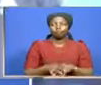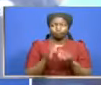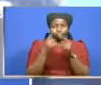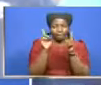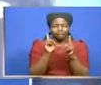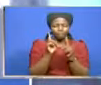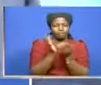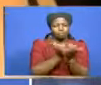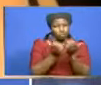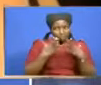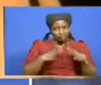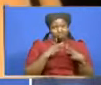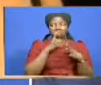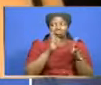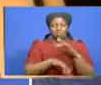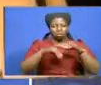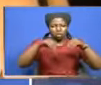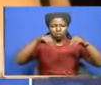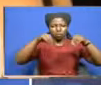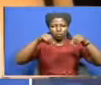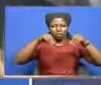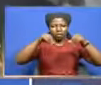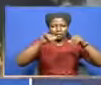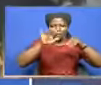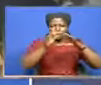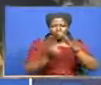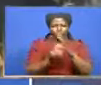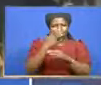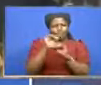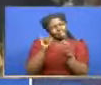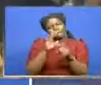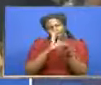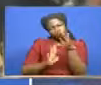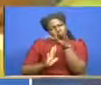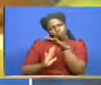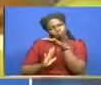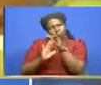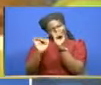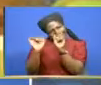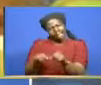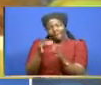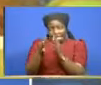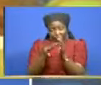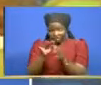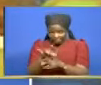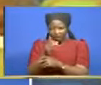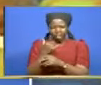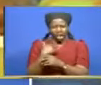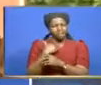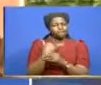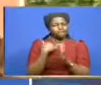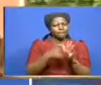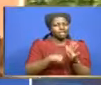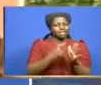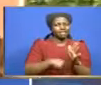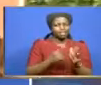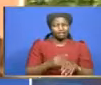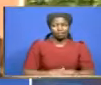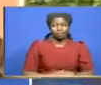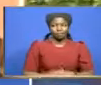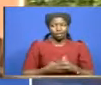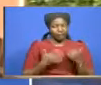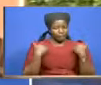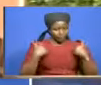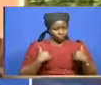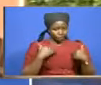However, traders here say the quality of their products would be of superior quality if they had modern equipment. The skill I